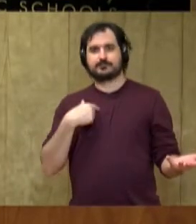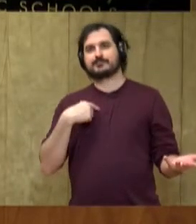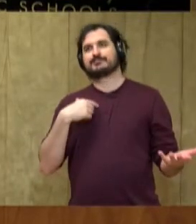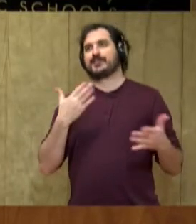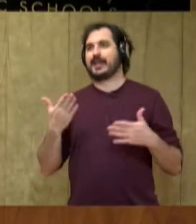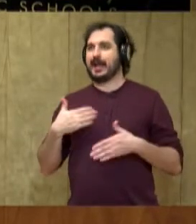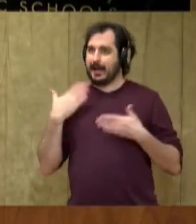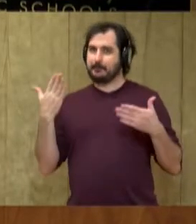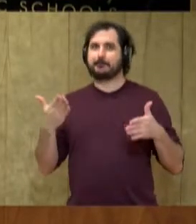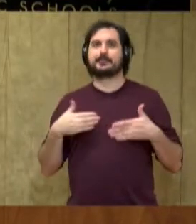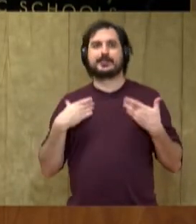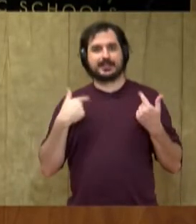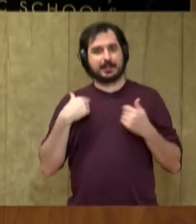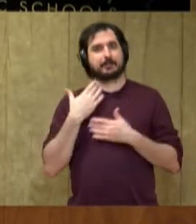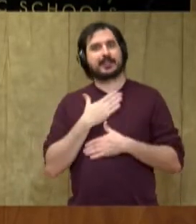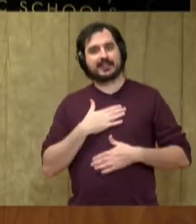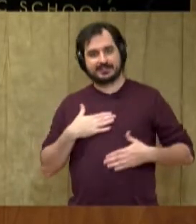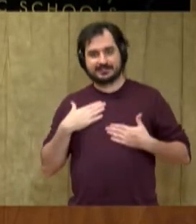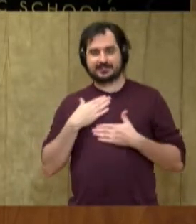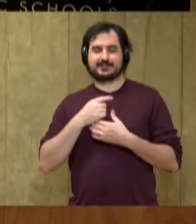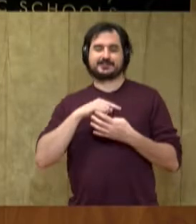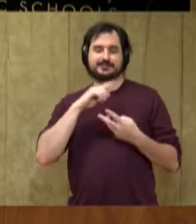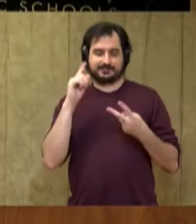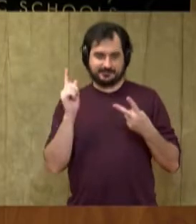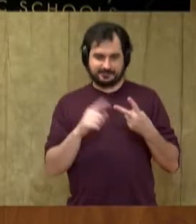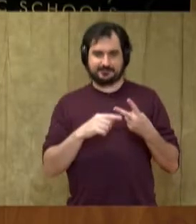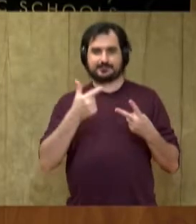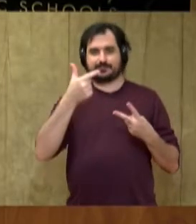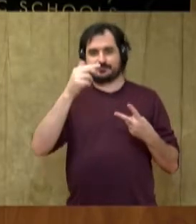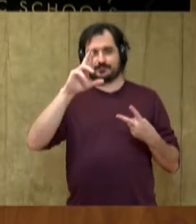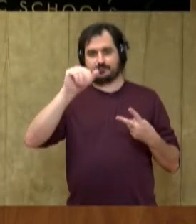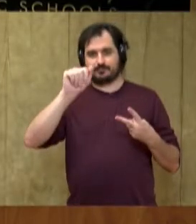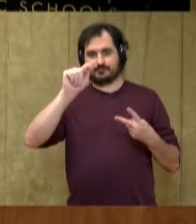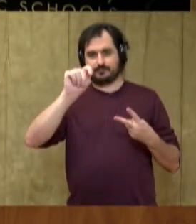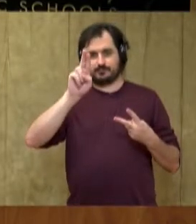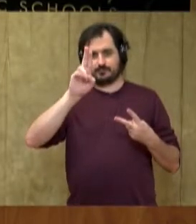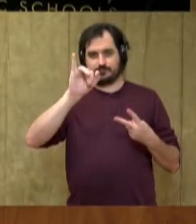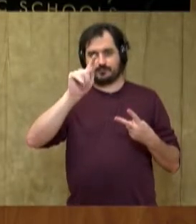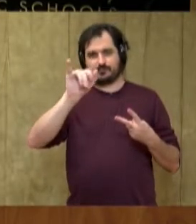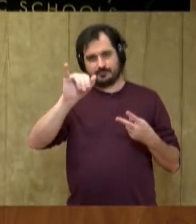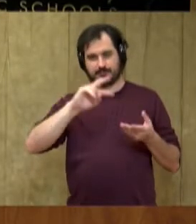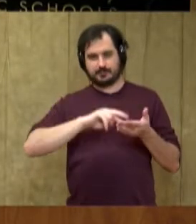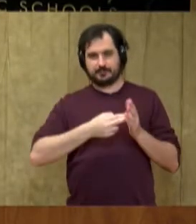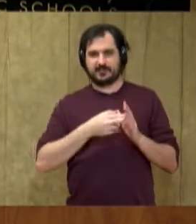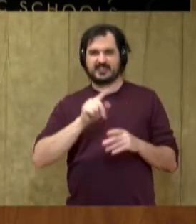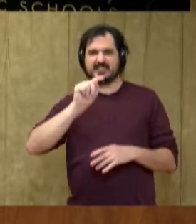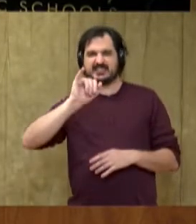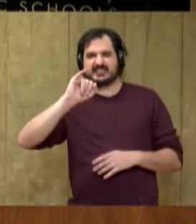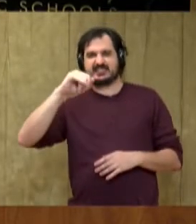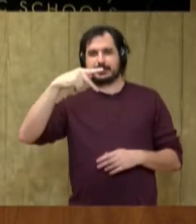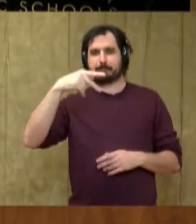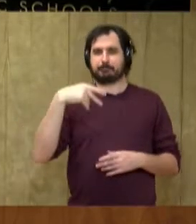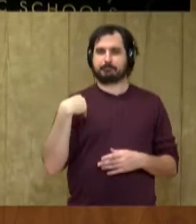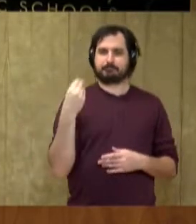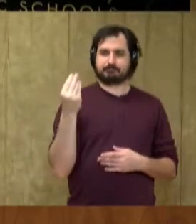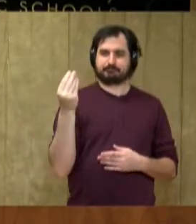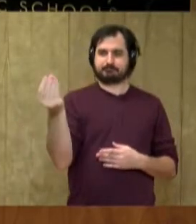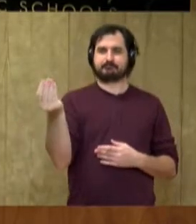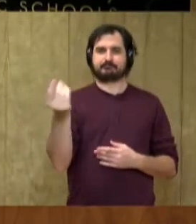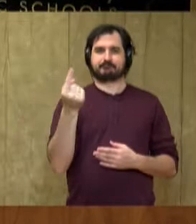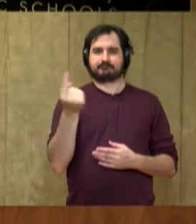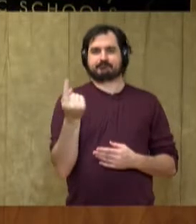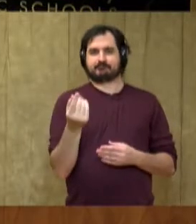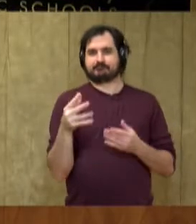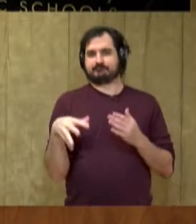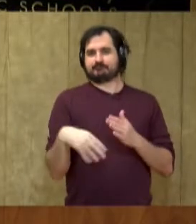am happy. So gratuity must mean a tip. You're tipping somebody because you're pleased with something. Let's